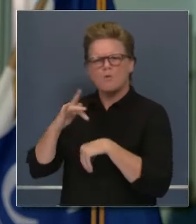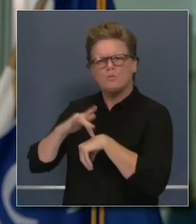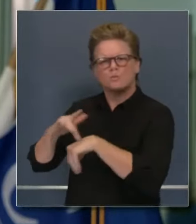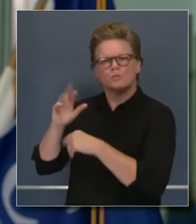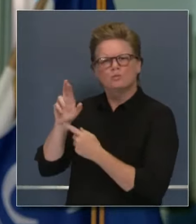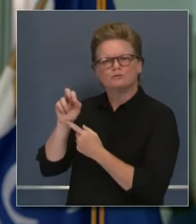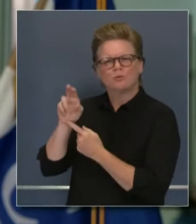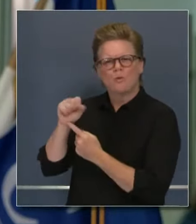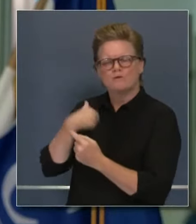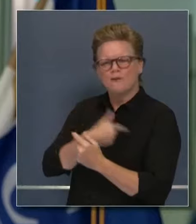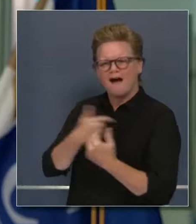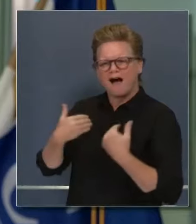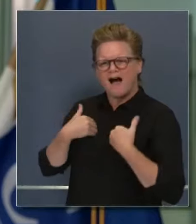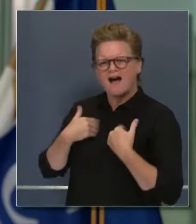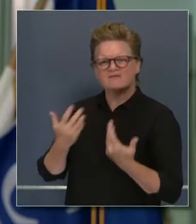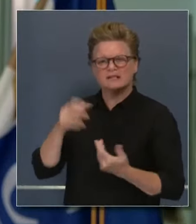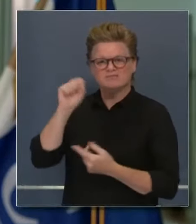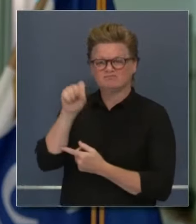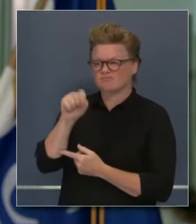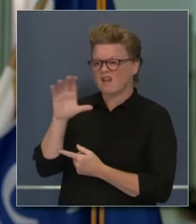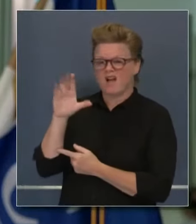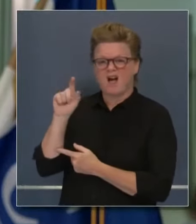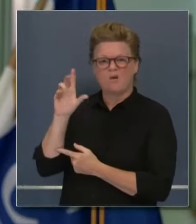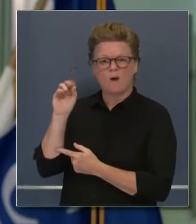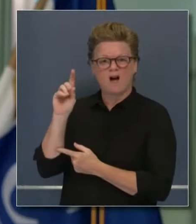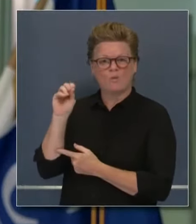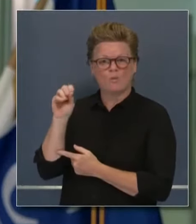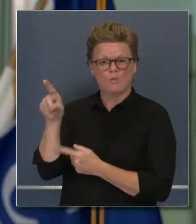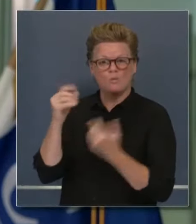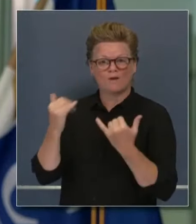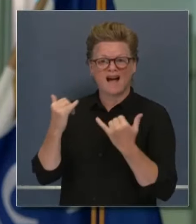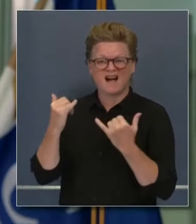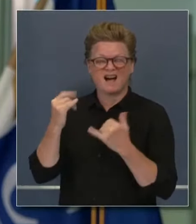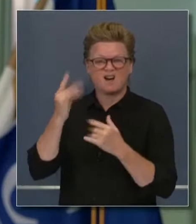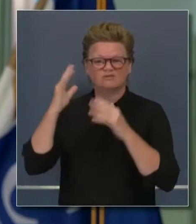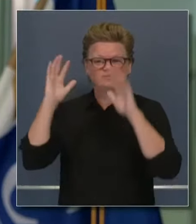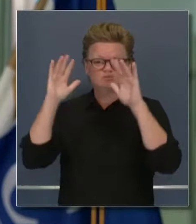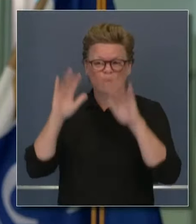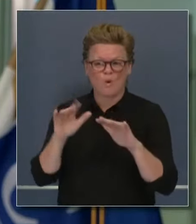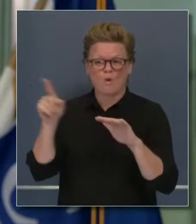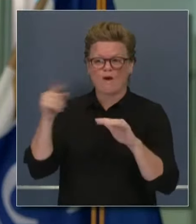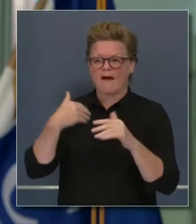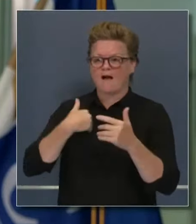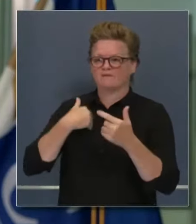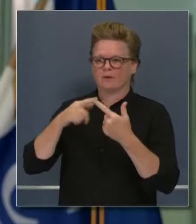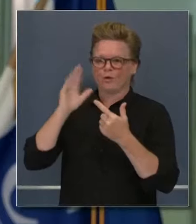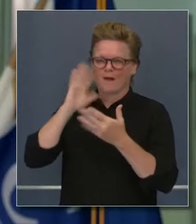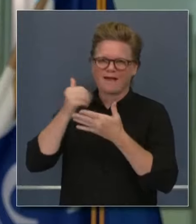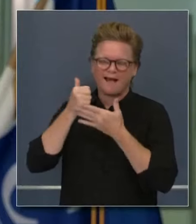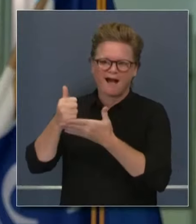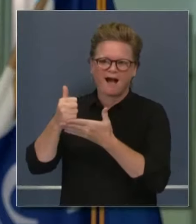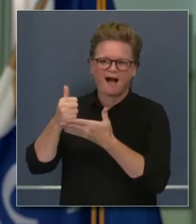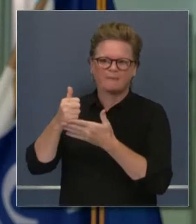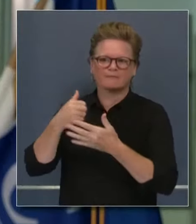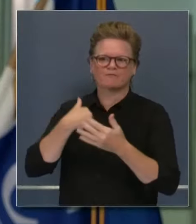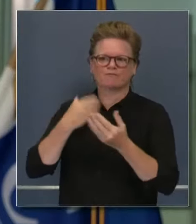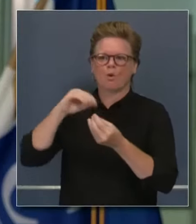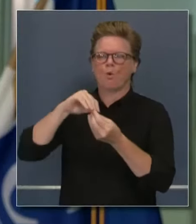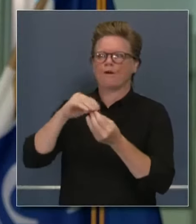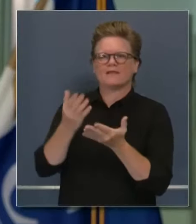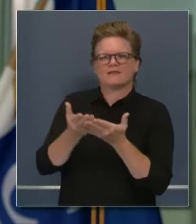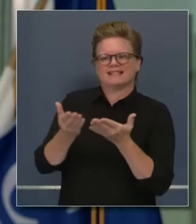referenced, they have some weather conditions that are more favorable, some snow conditions that will loosen up resources. We have mutual